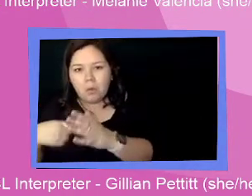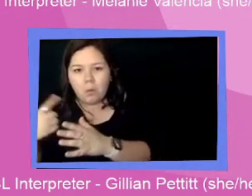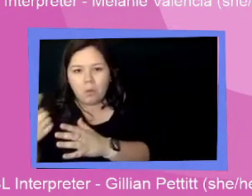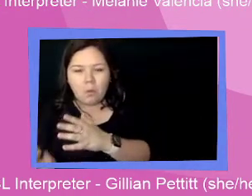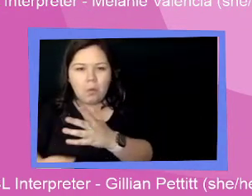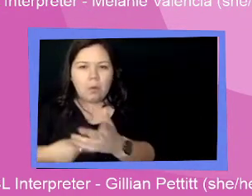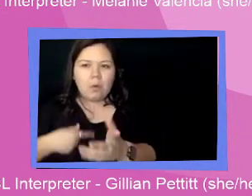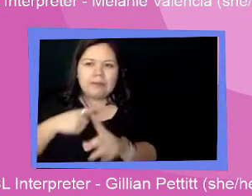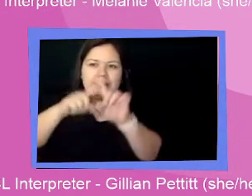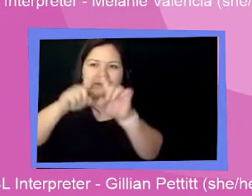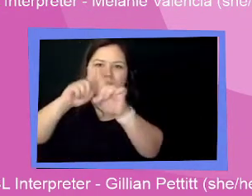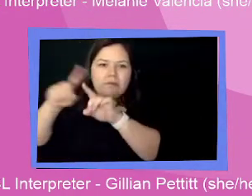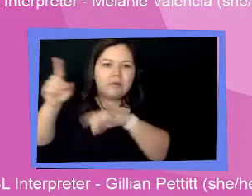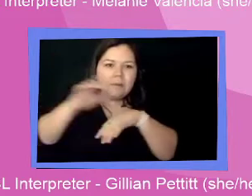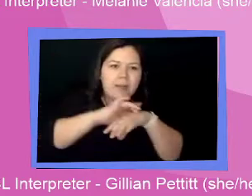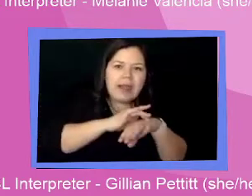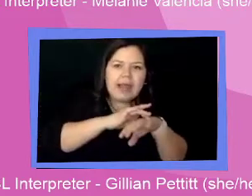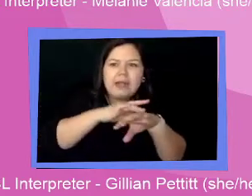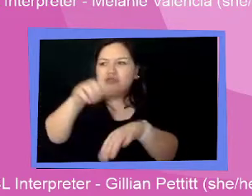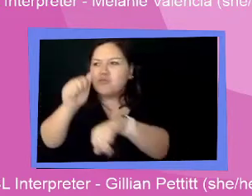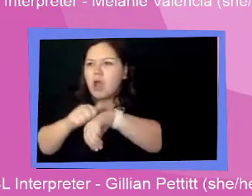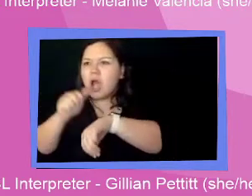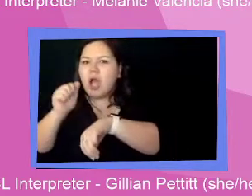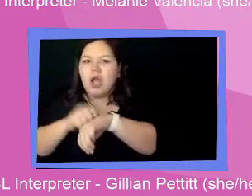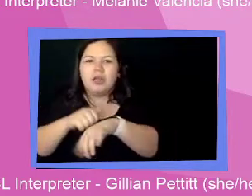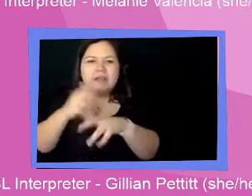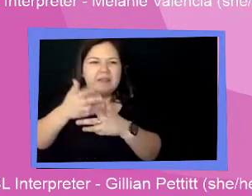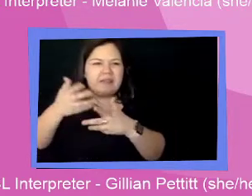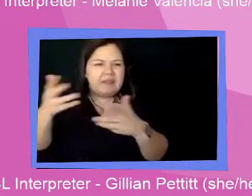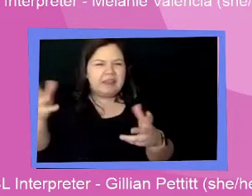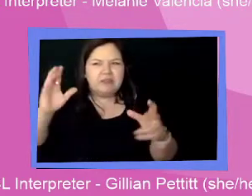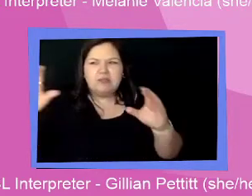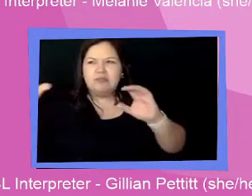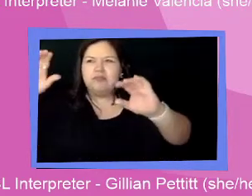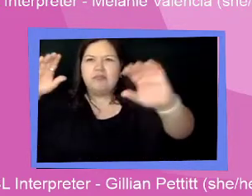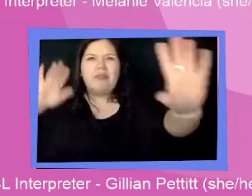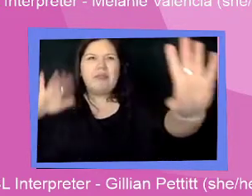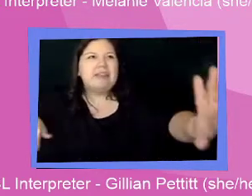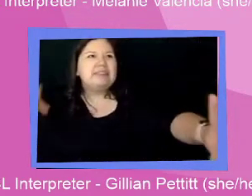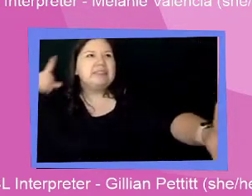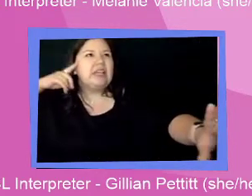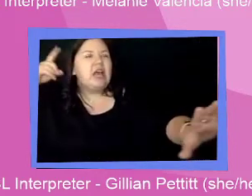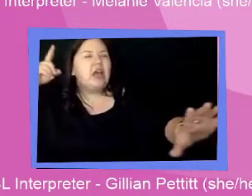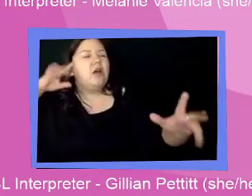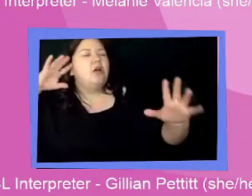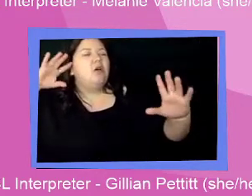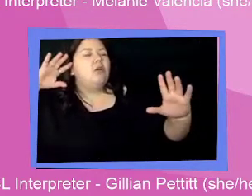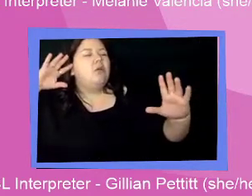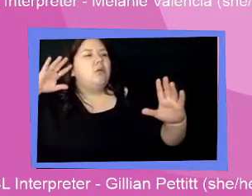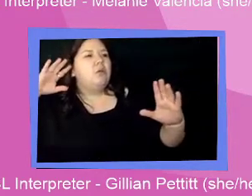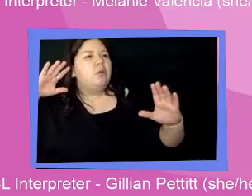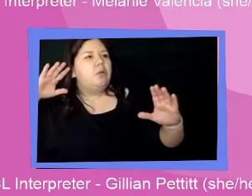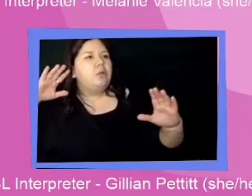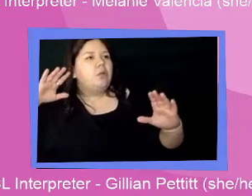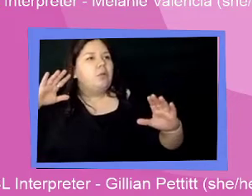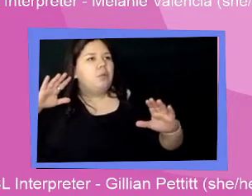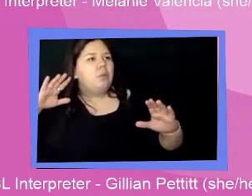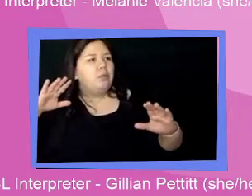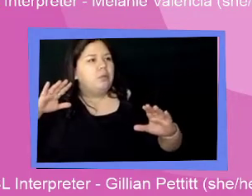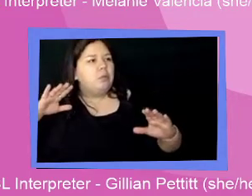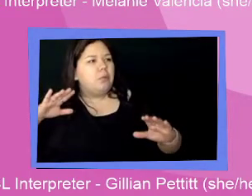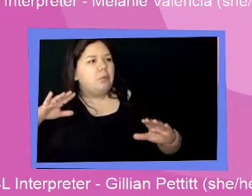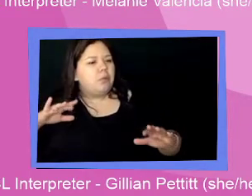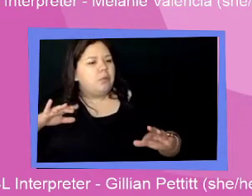and aimless rocks. The sound of death got weaker and softer and sharper until it reached